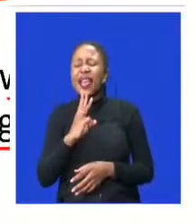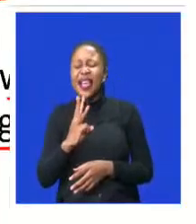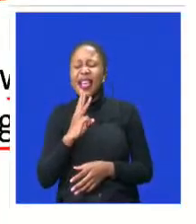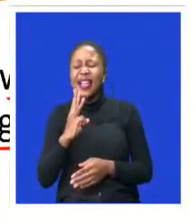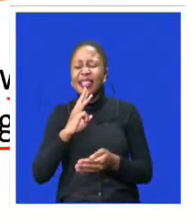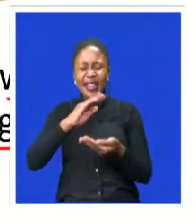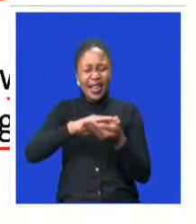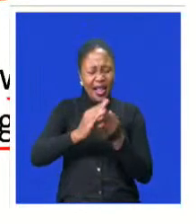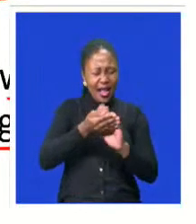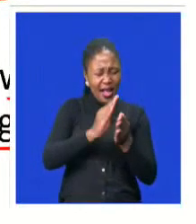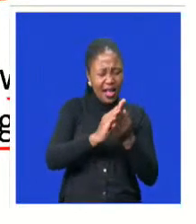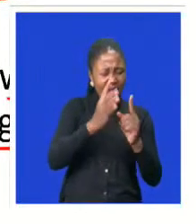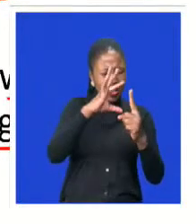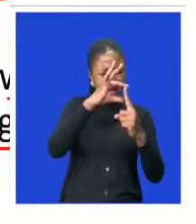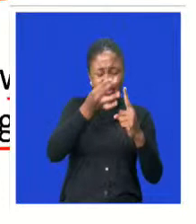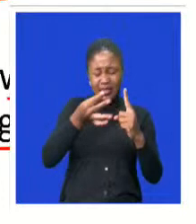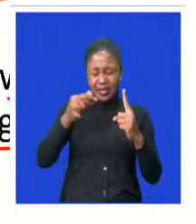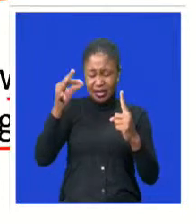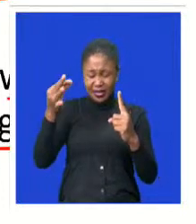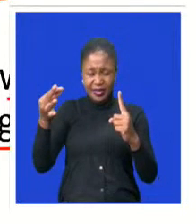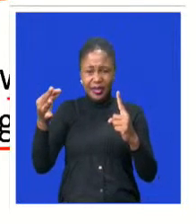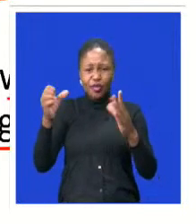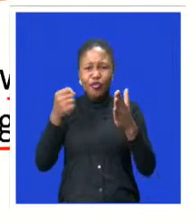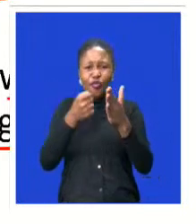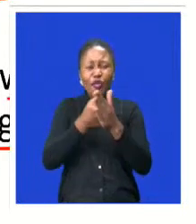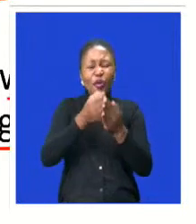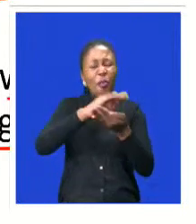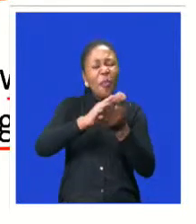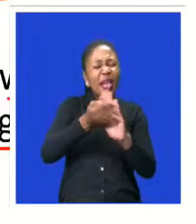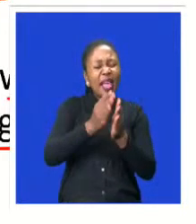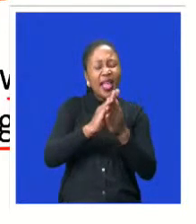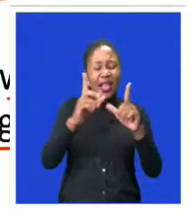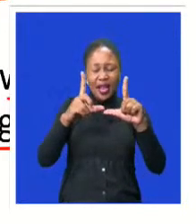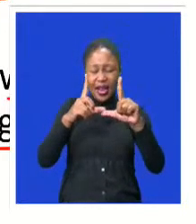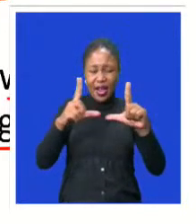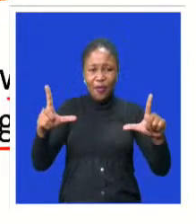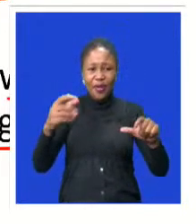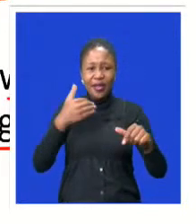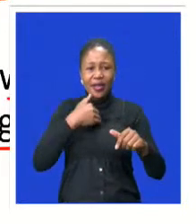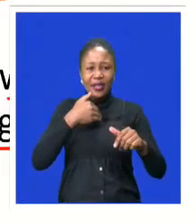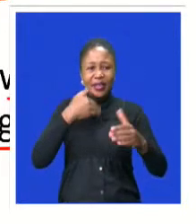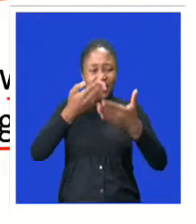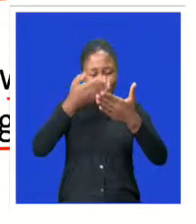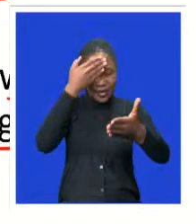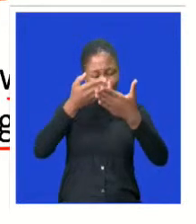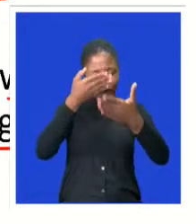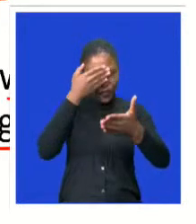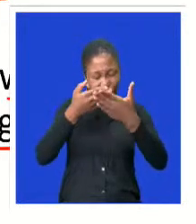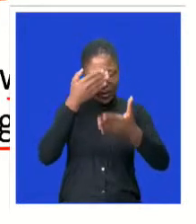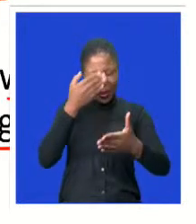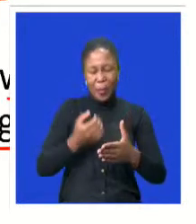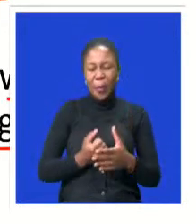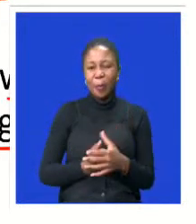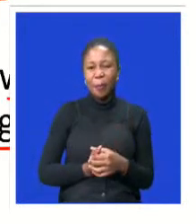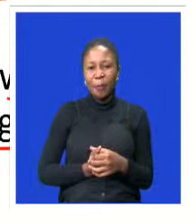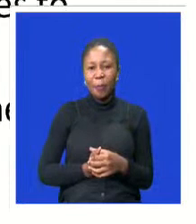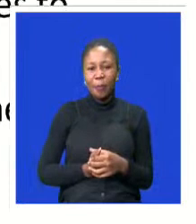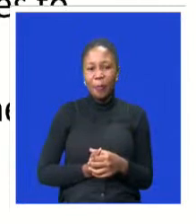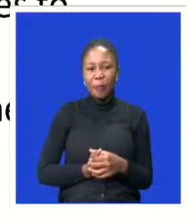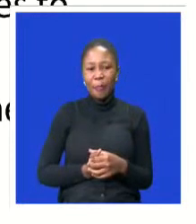the language that we are learning. In this case, we are learning English language.